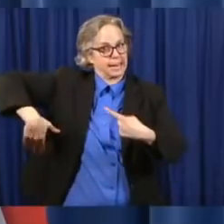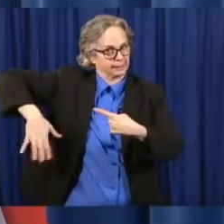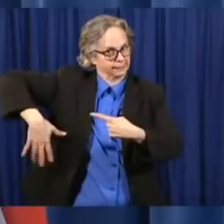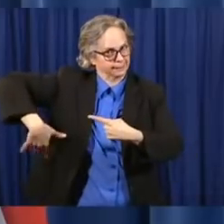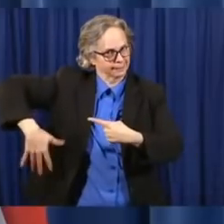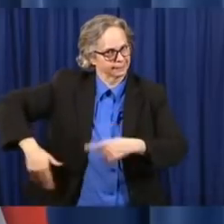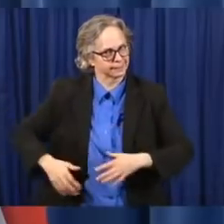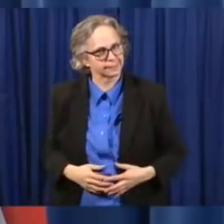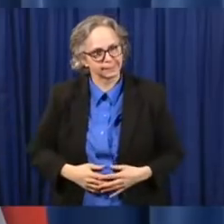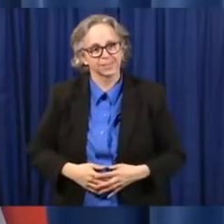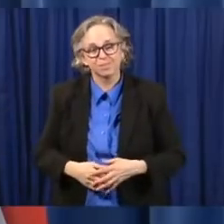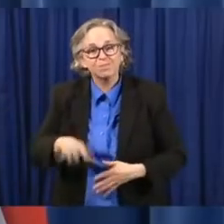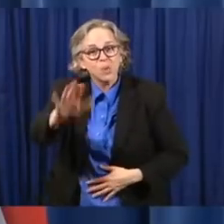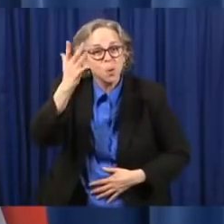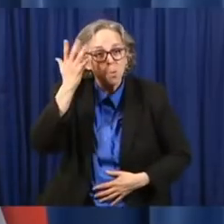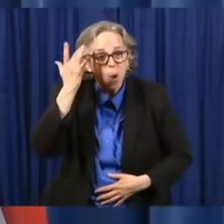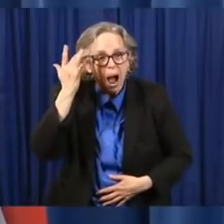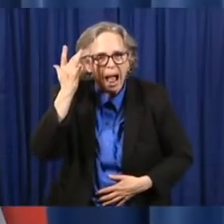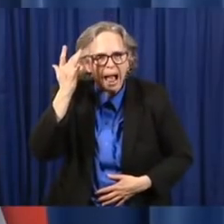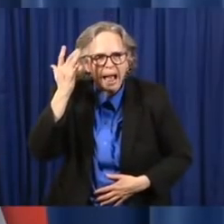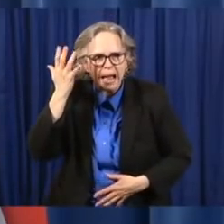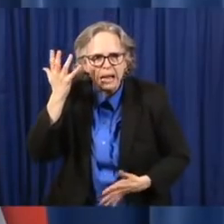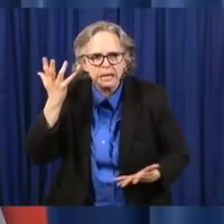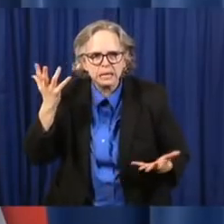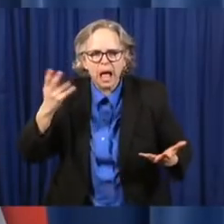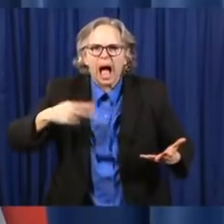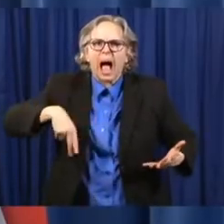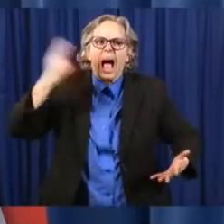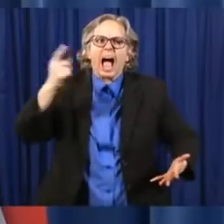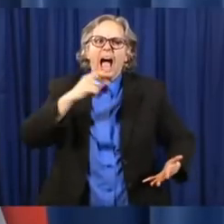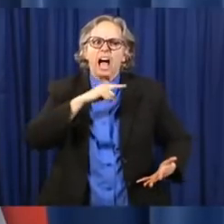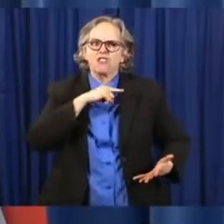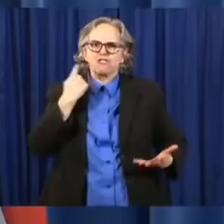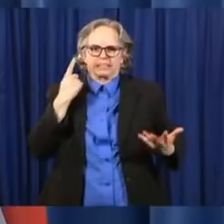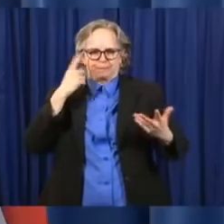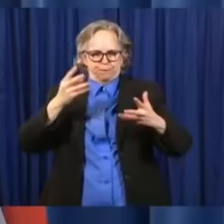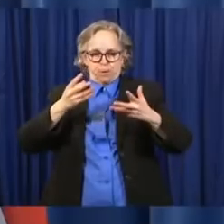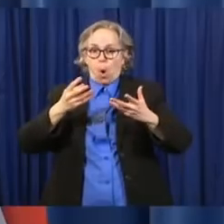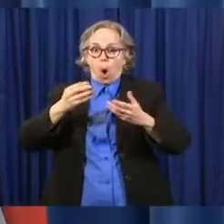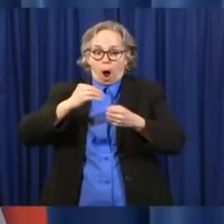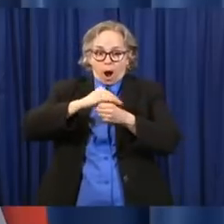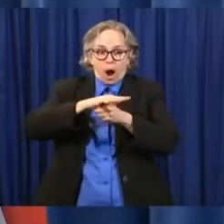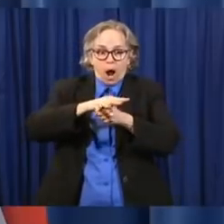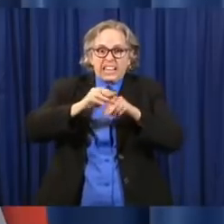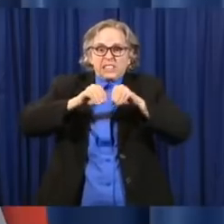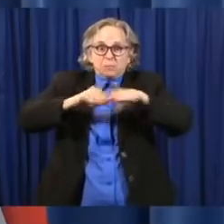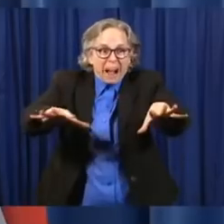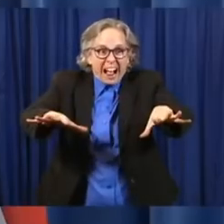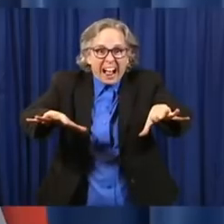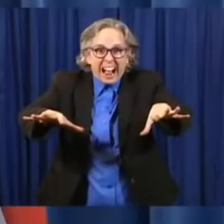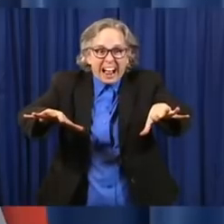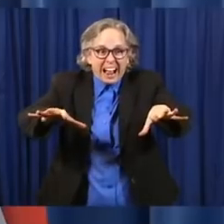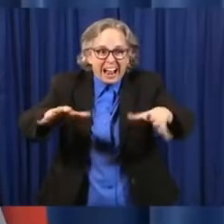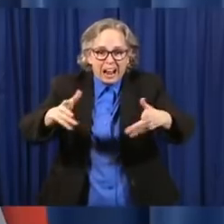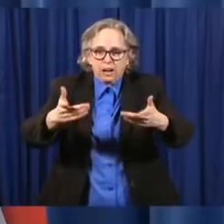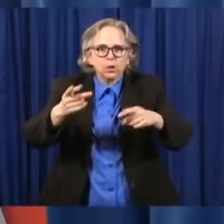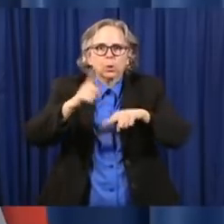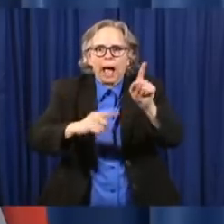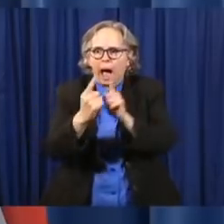present the most challenges for social distancing. So we're going to do things where we can get the most number